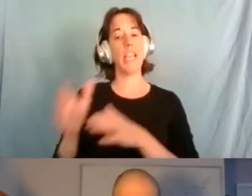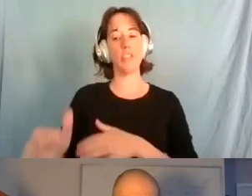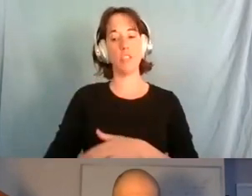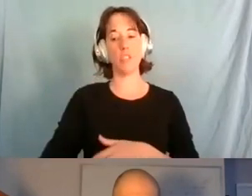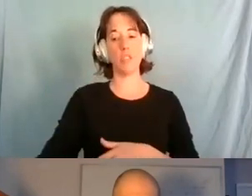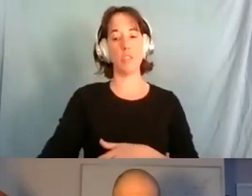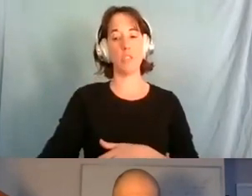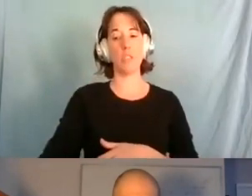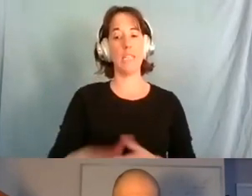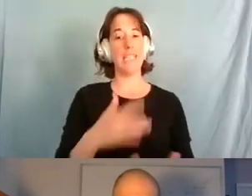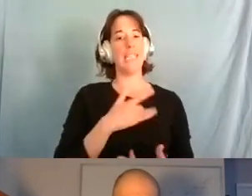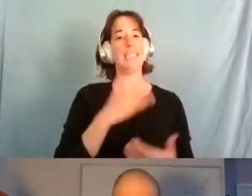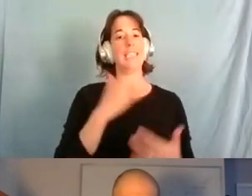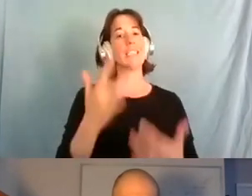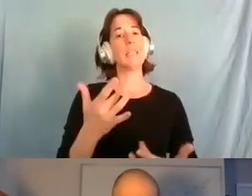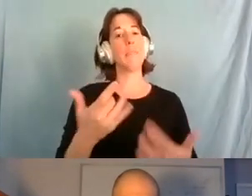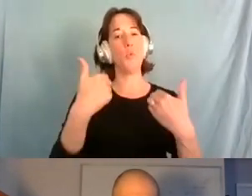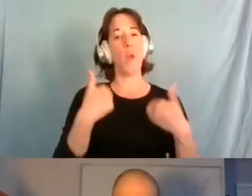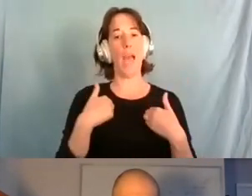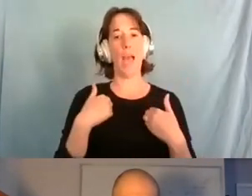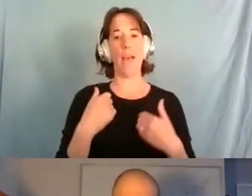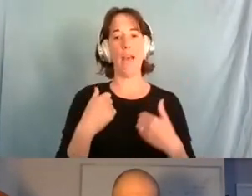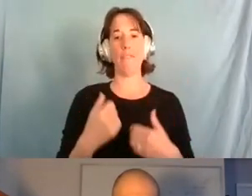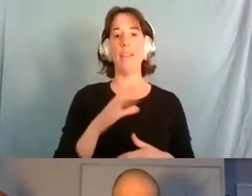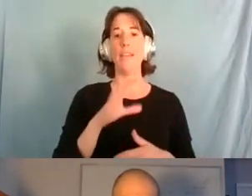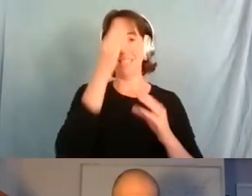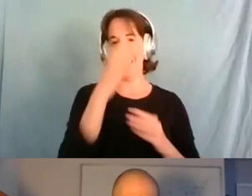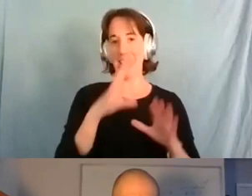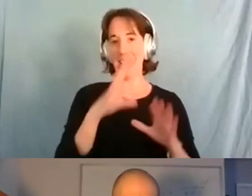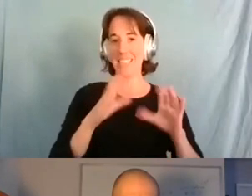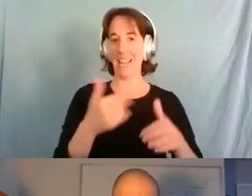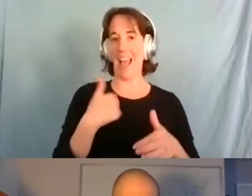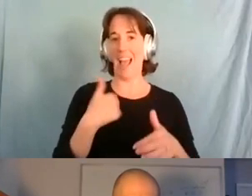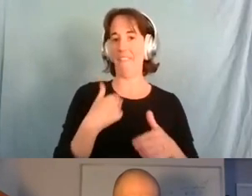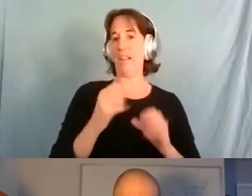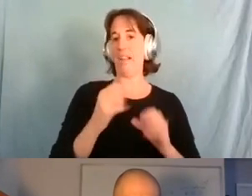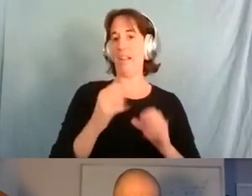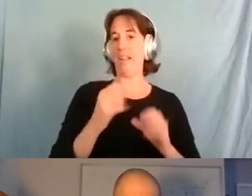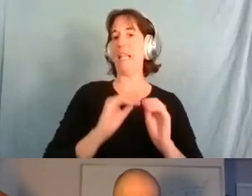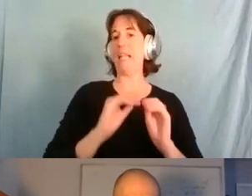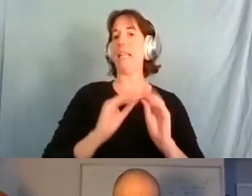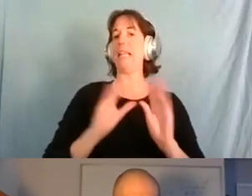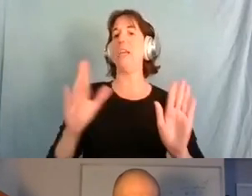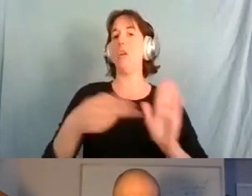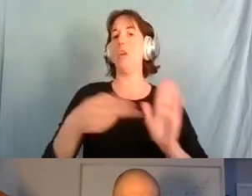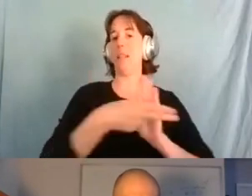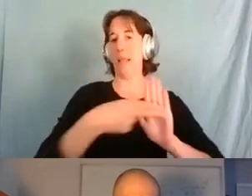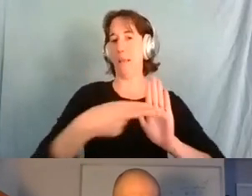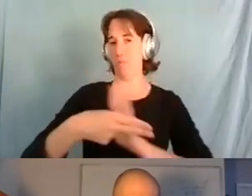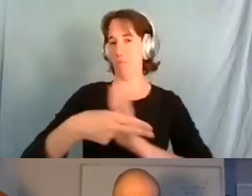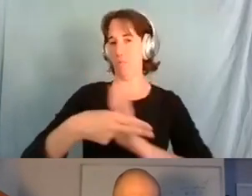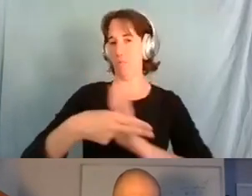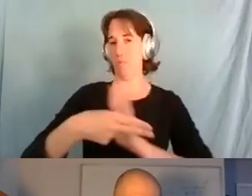and find a bunch of pictures of cats and dogs, and you can clearly label them as cats and dogs. And there's a right answer.